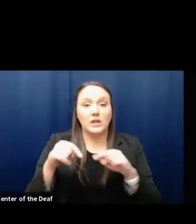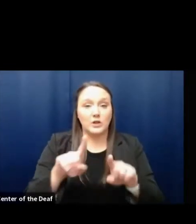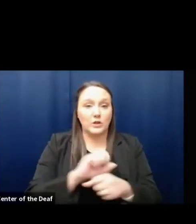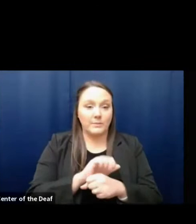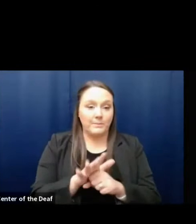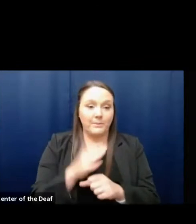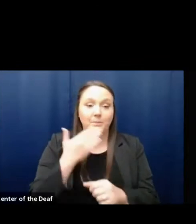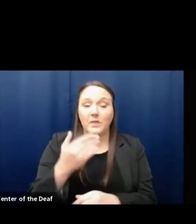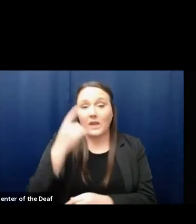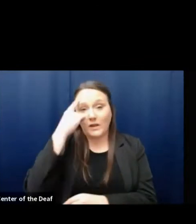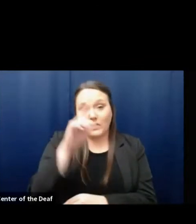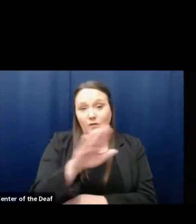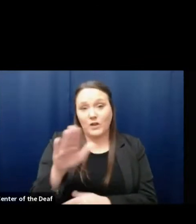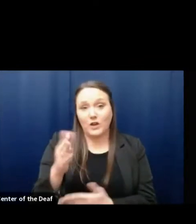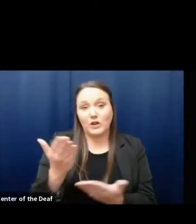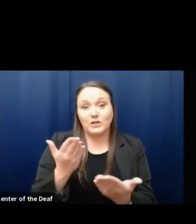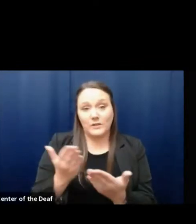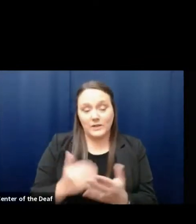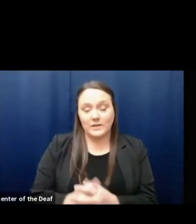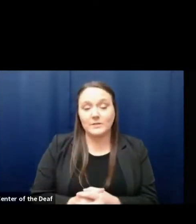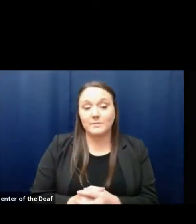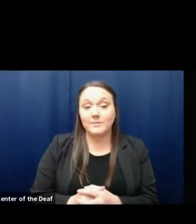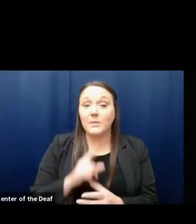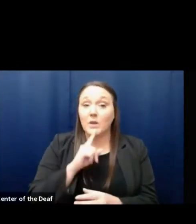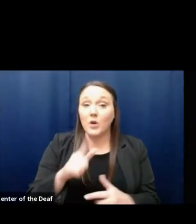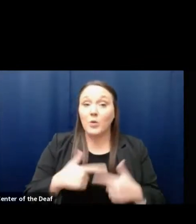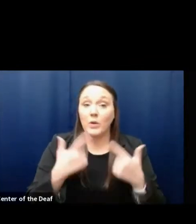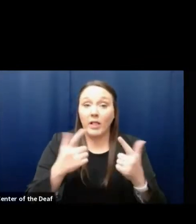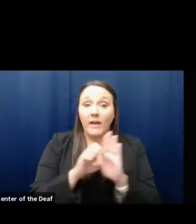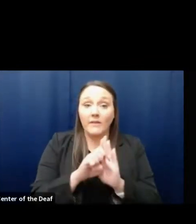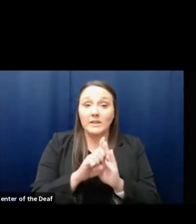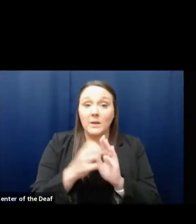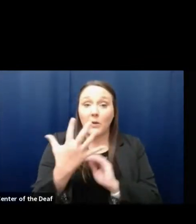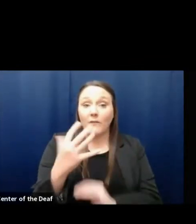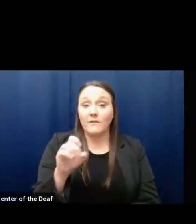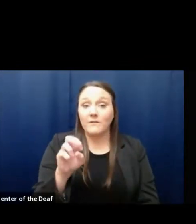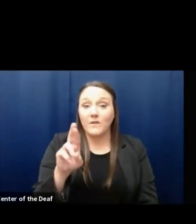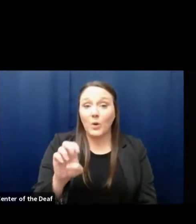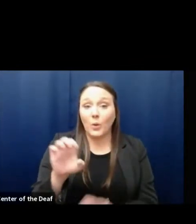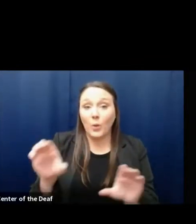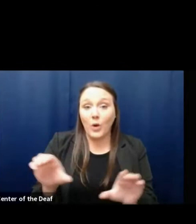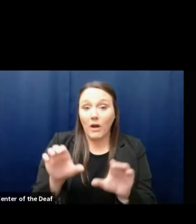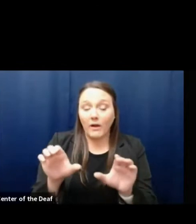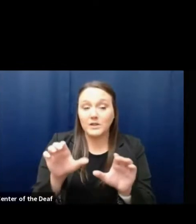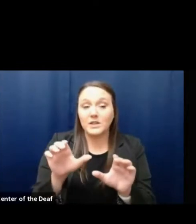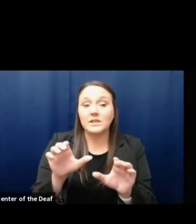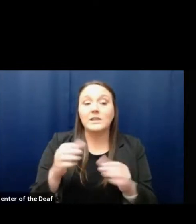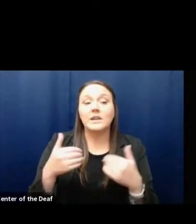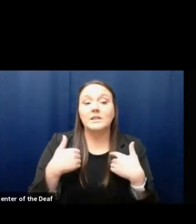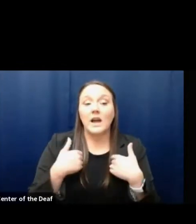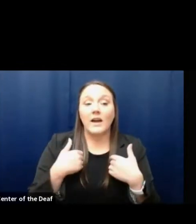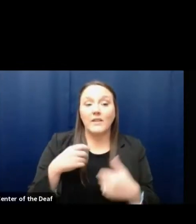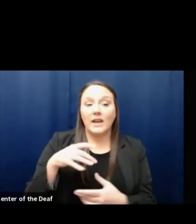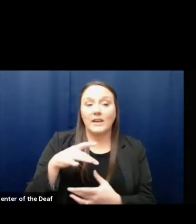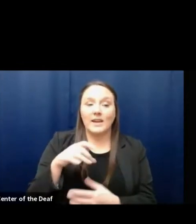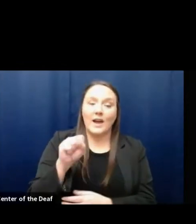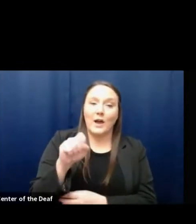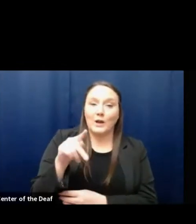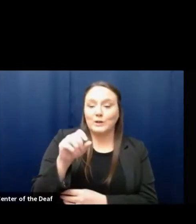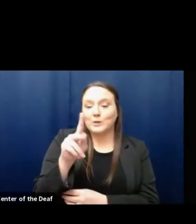you for your service. Our real life example of putting the 5 core actions into play is hosting a spooky movie